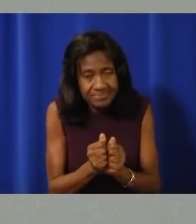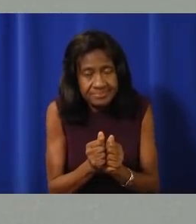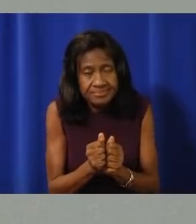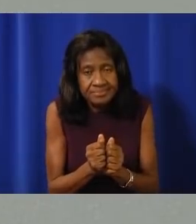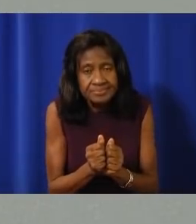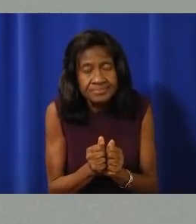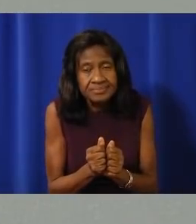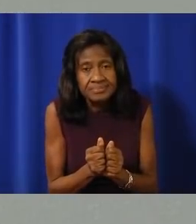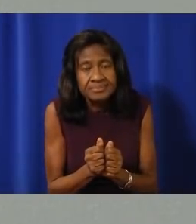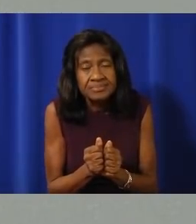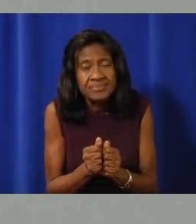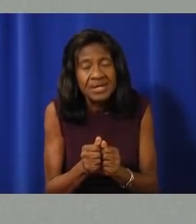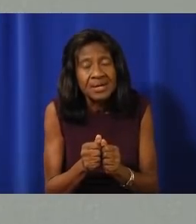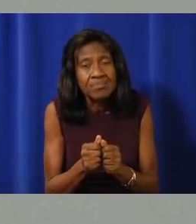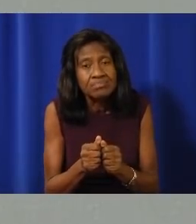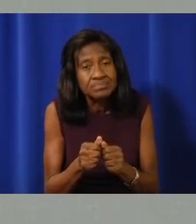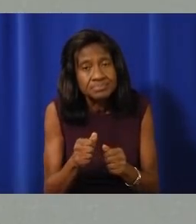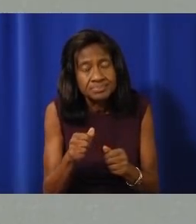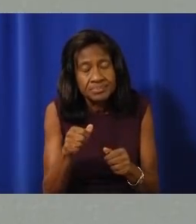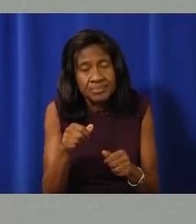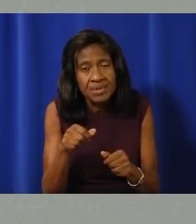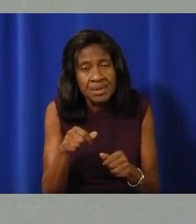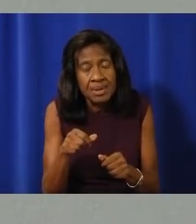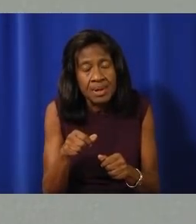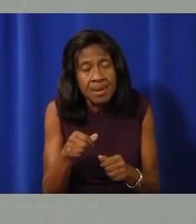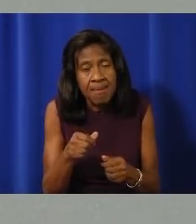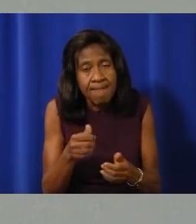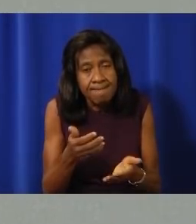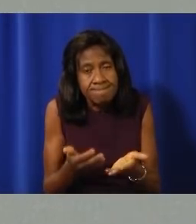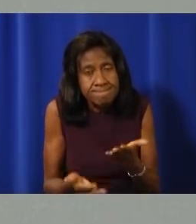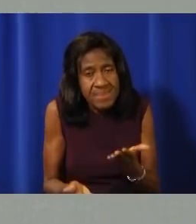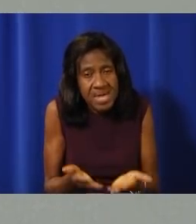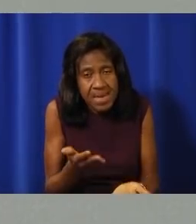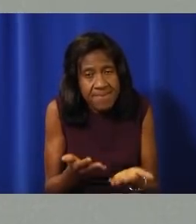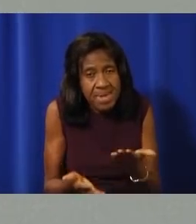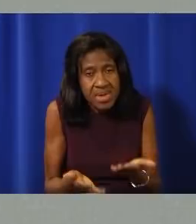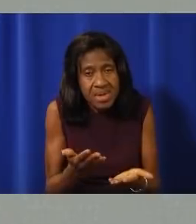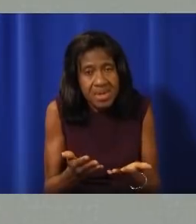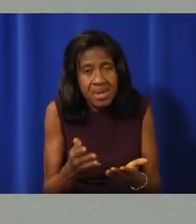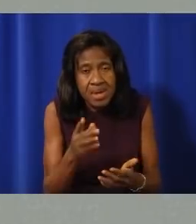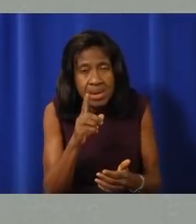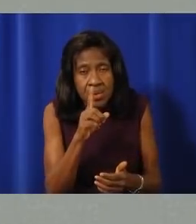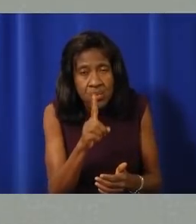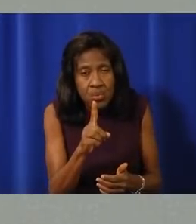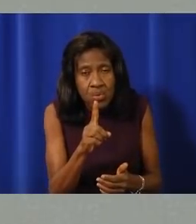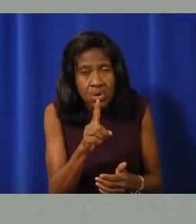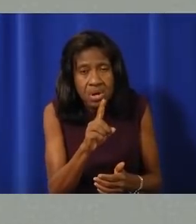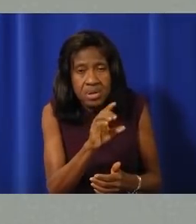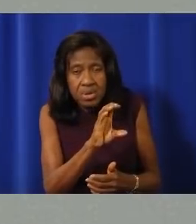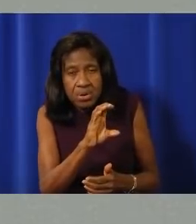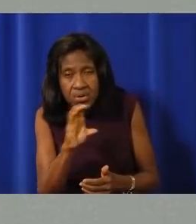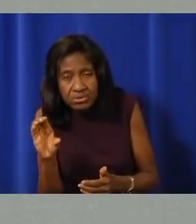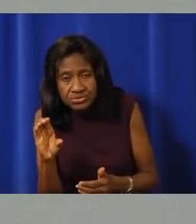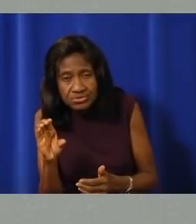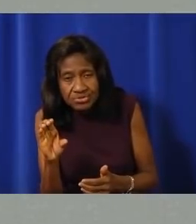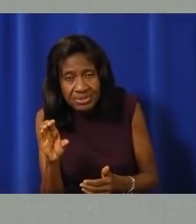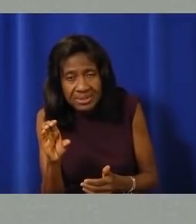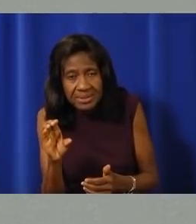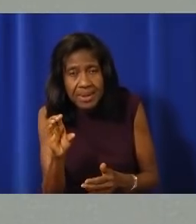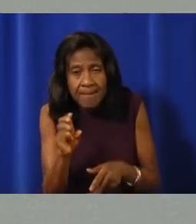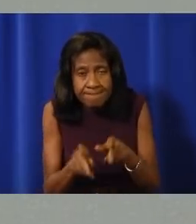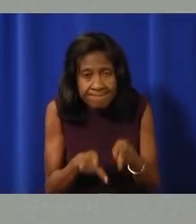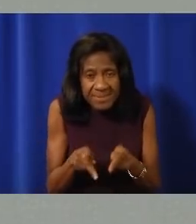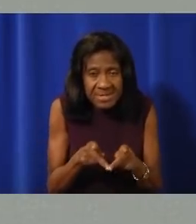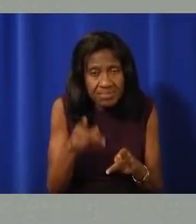but that will be imminent. We will probably be somewhere in the region of 100, a limit of 100 people for